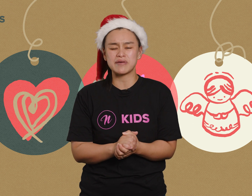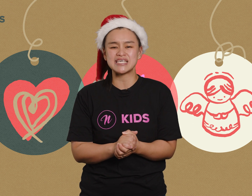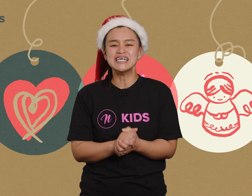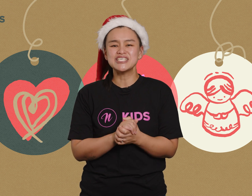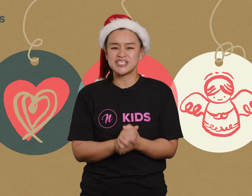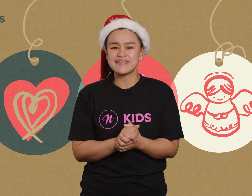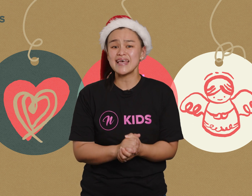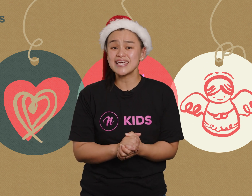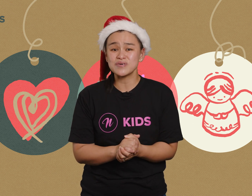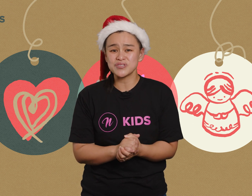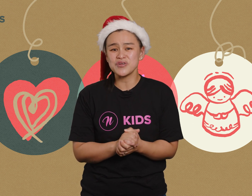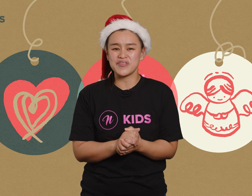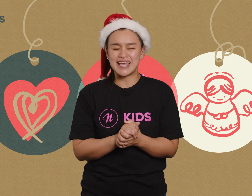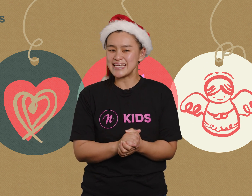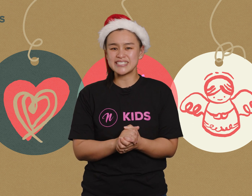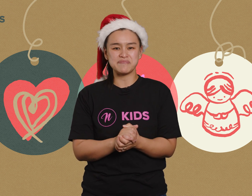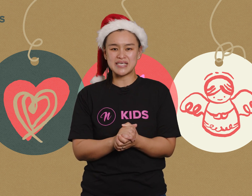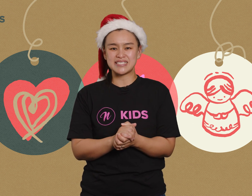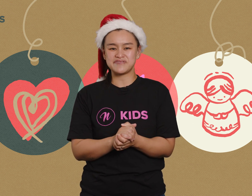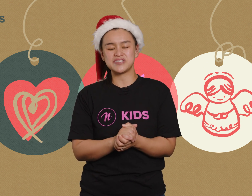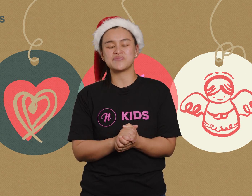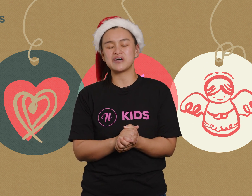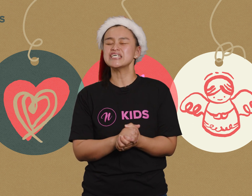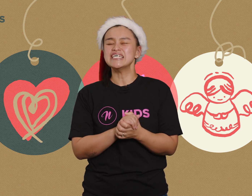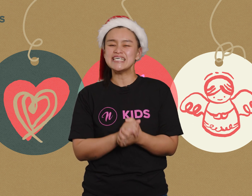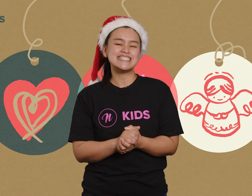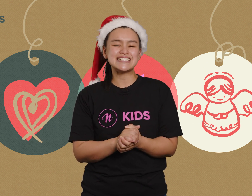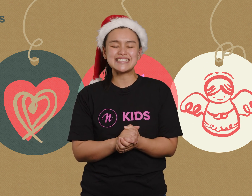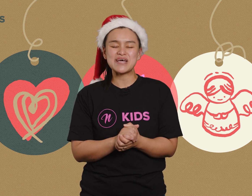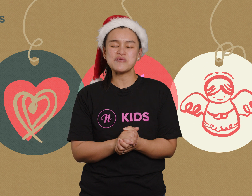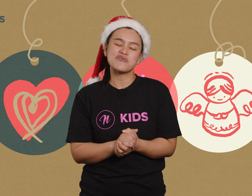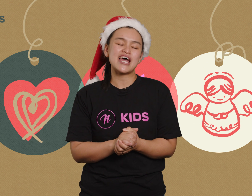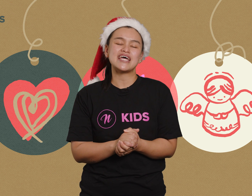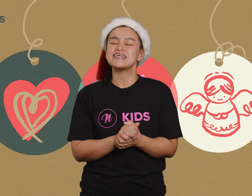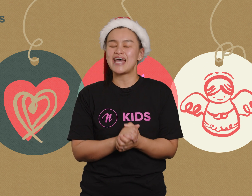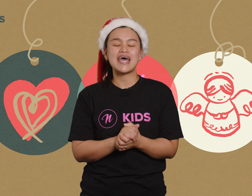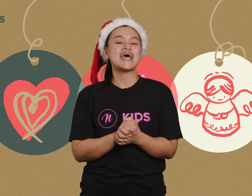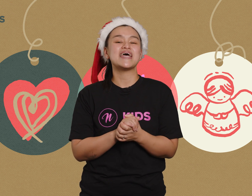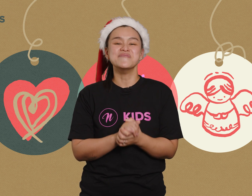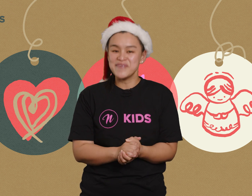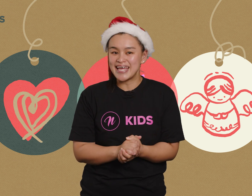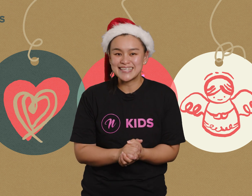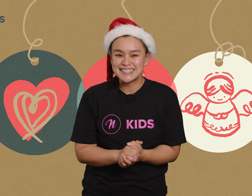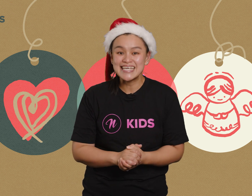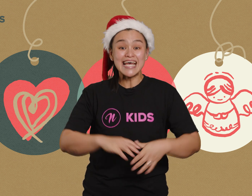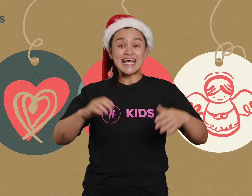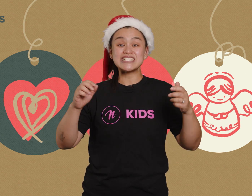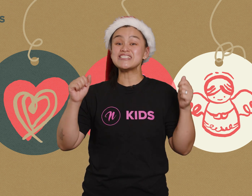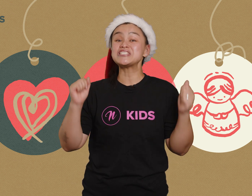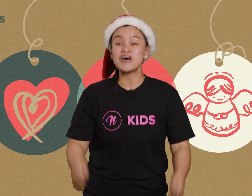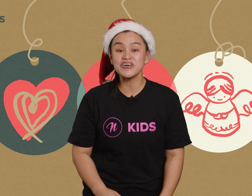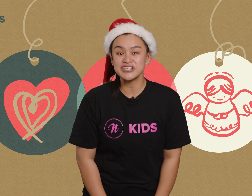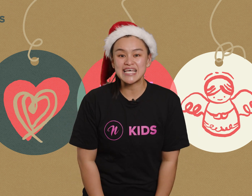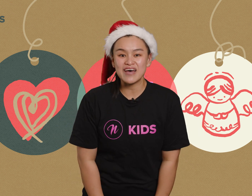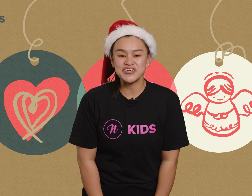and family so that they can also know that he is the best gift in the world. In Jesus' name we pray, amen. It's